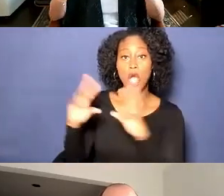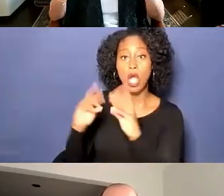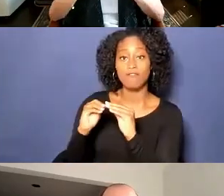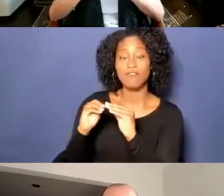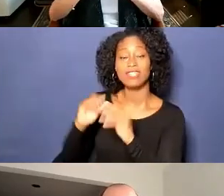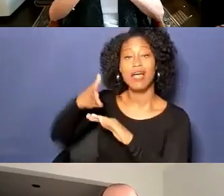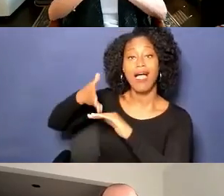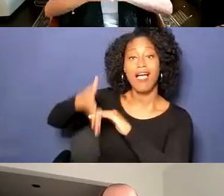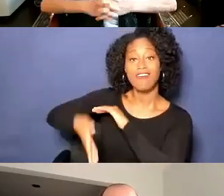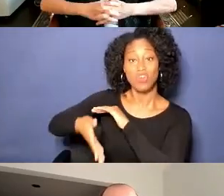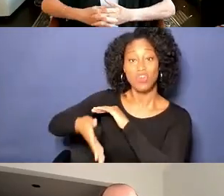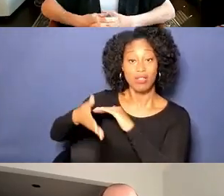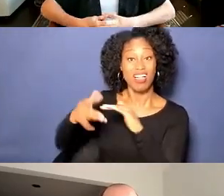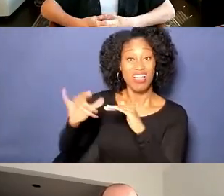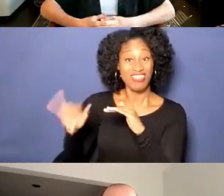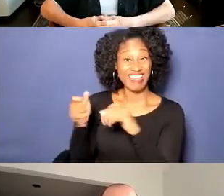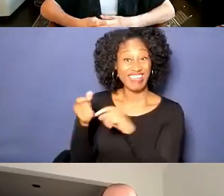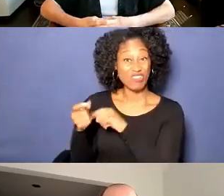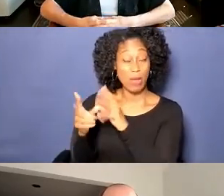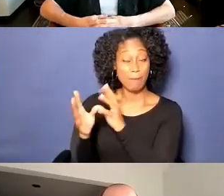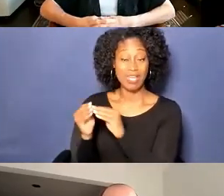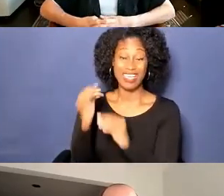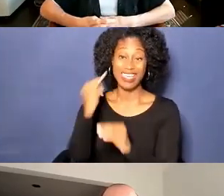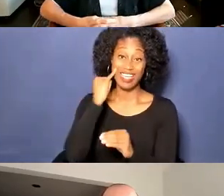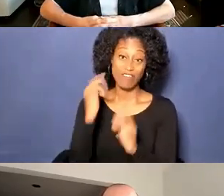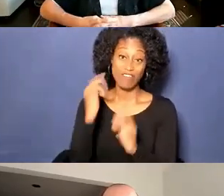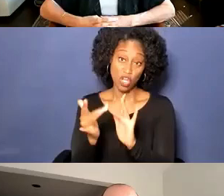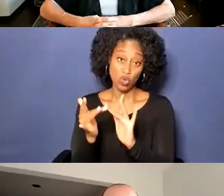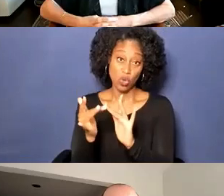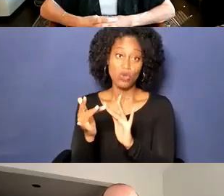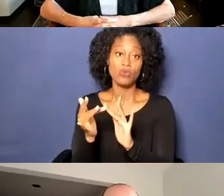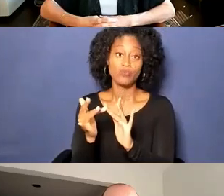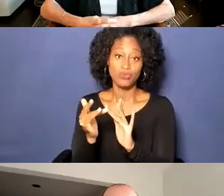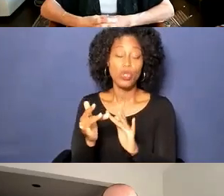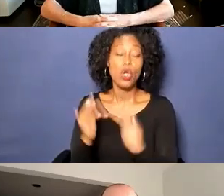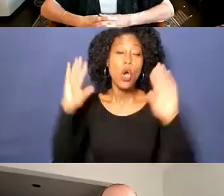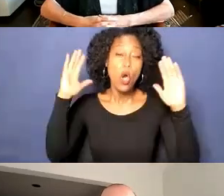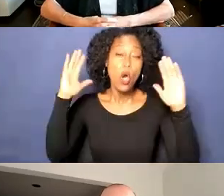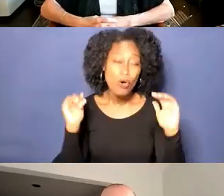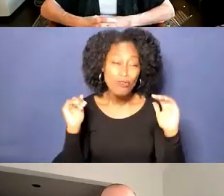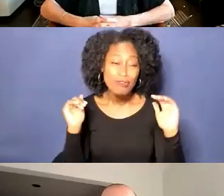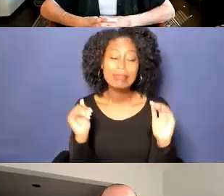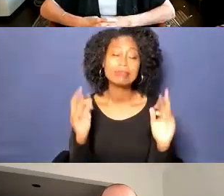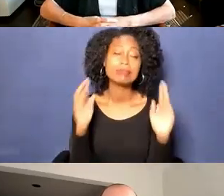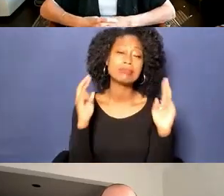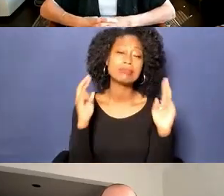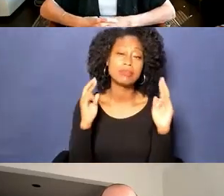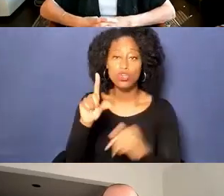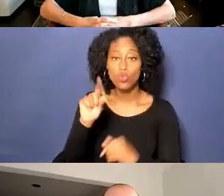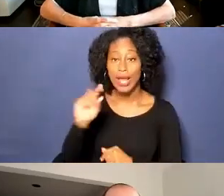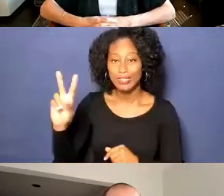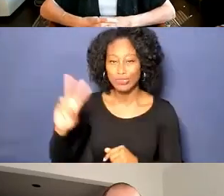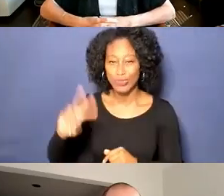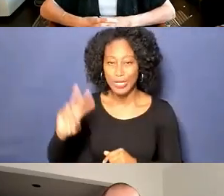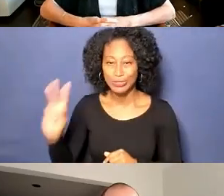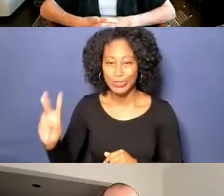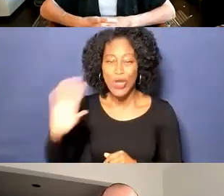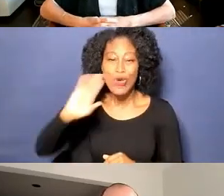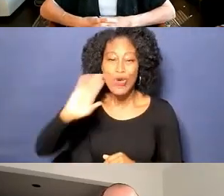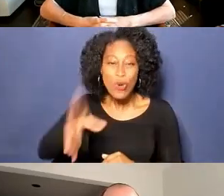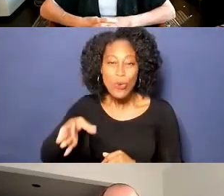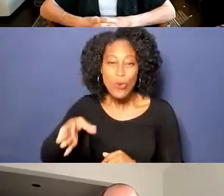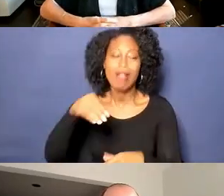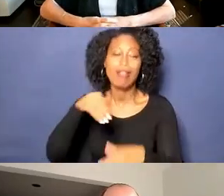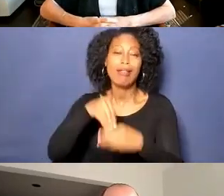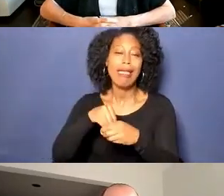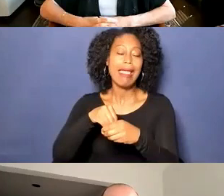virtual meeting space, which we hope to be able to convene place-based in 2022, that the capstone conference would